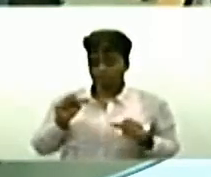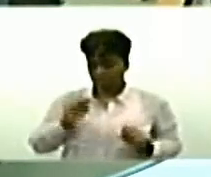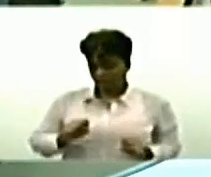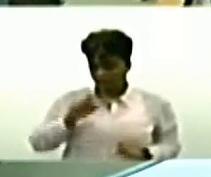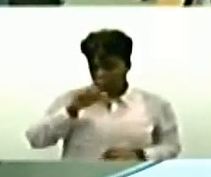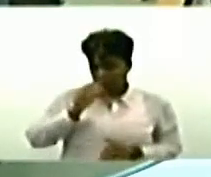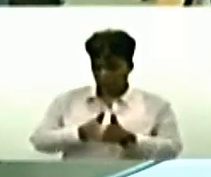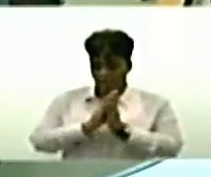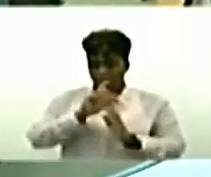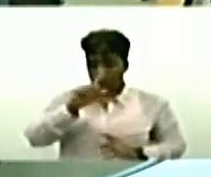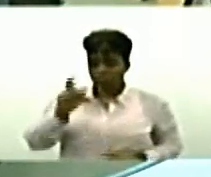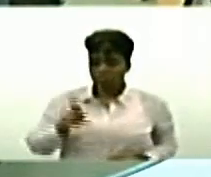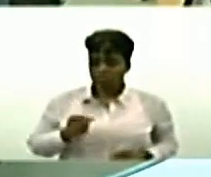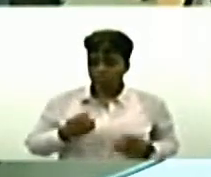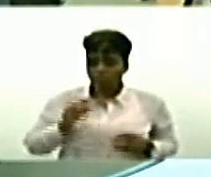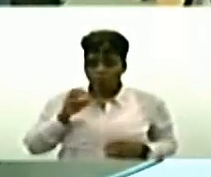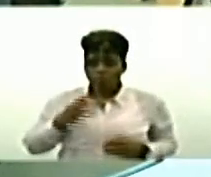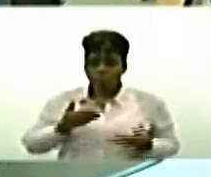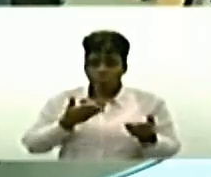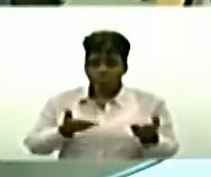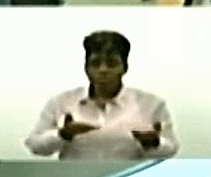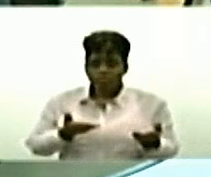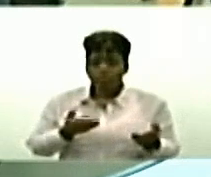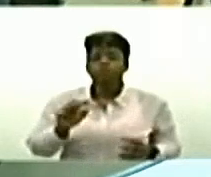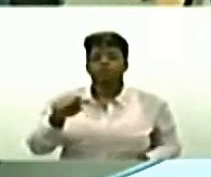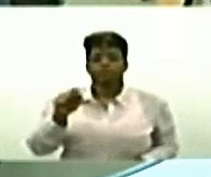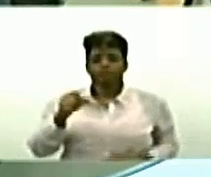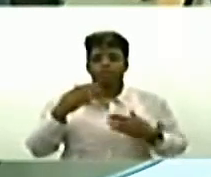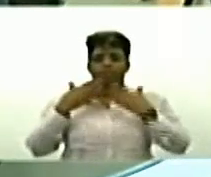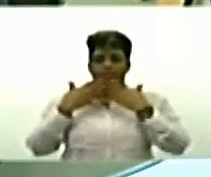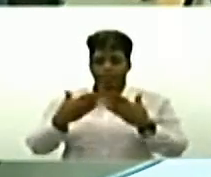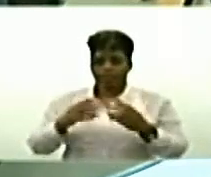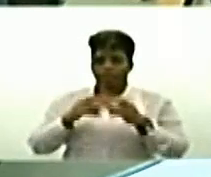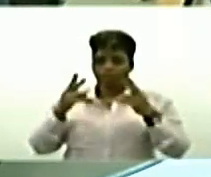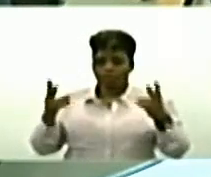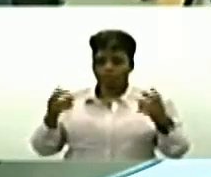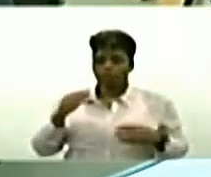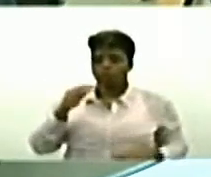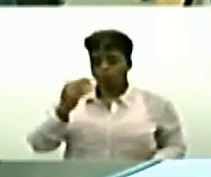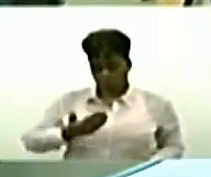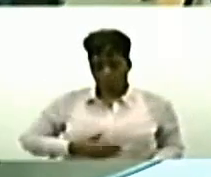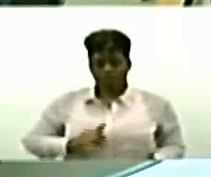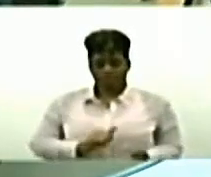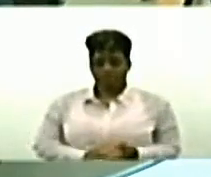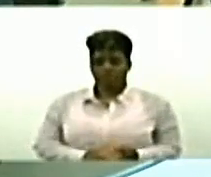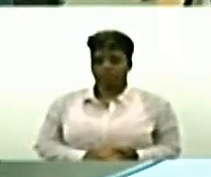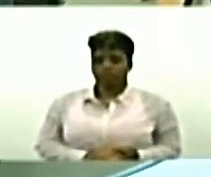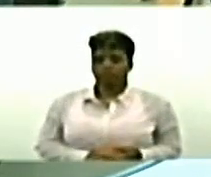suggestion? Yes. Thank you very much, and we welcome this. On